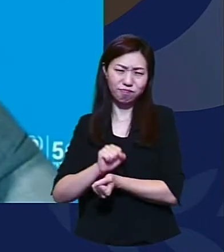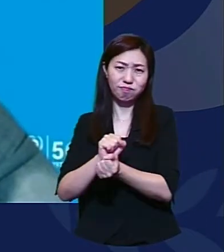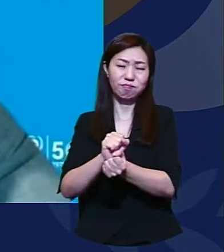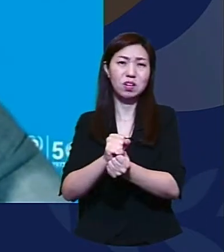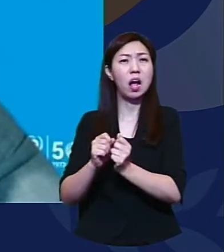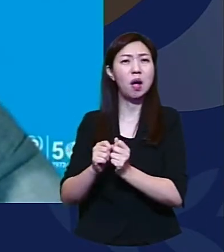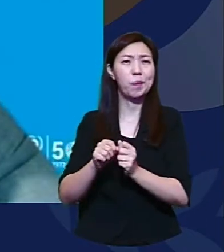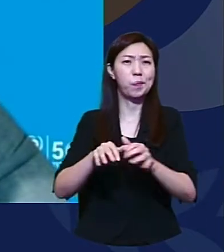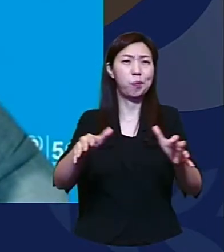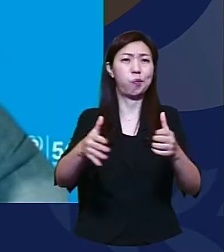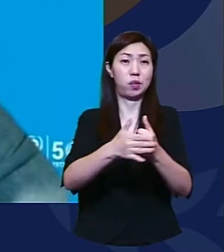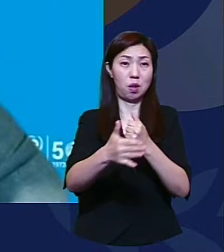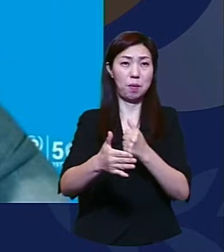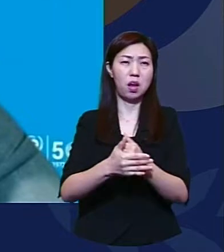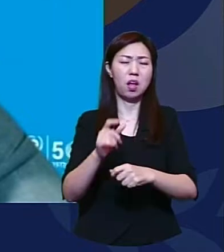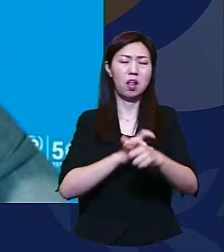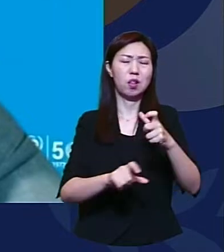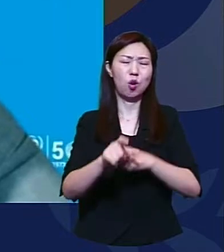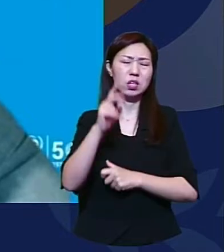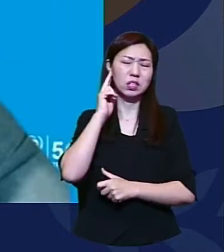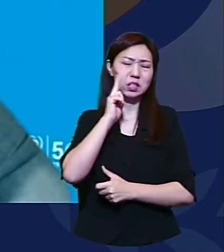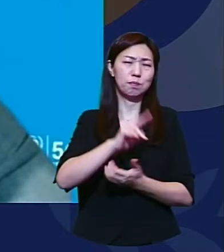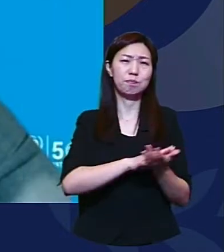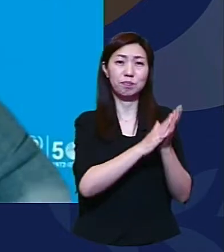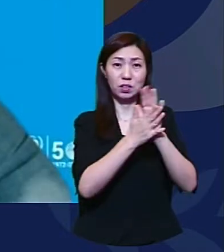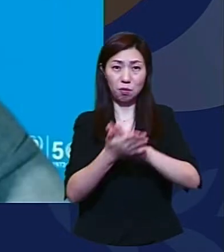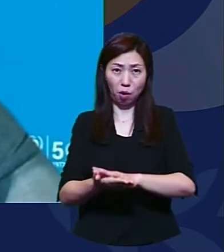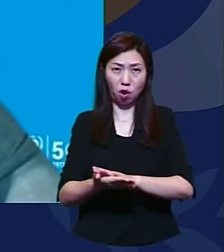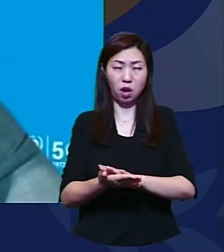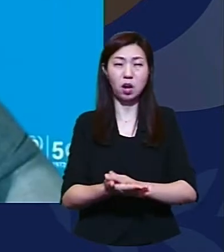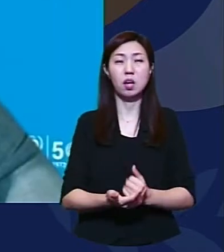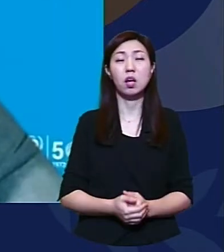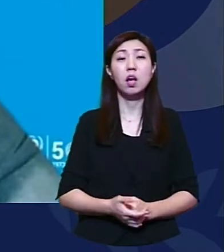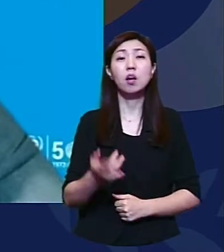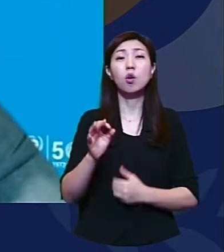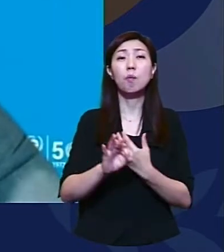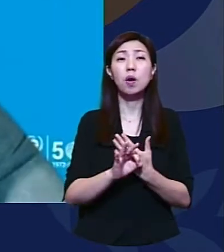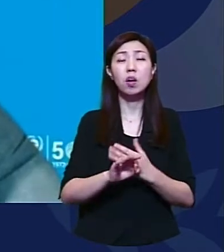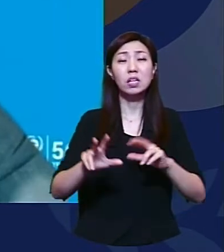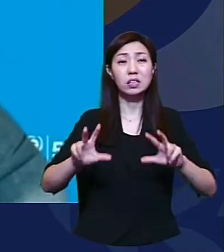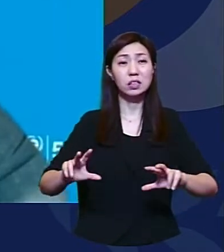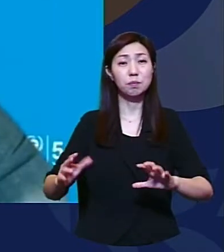countries do to reverse the cause? How can we recover